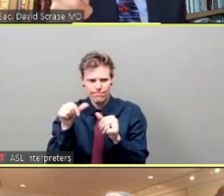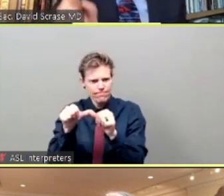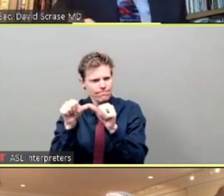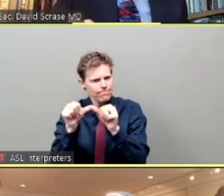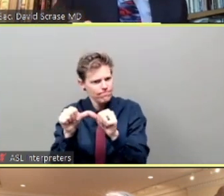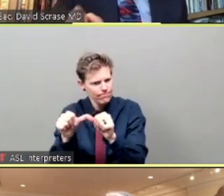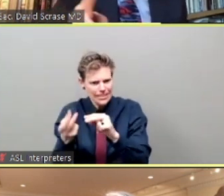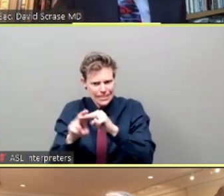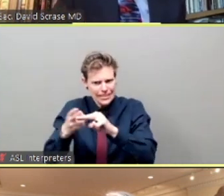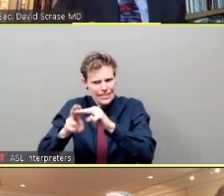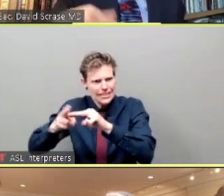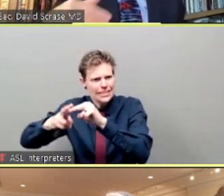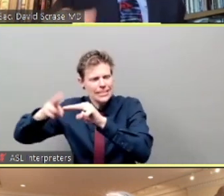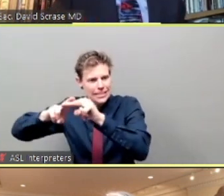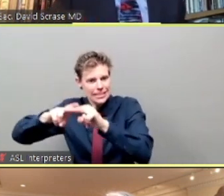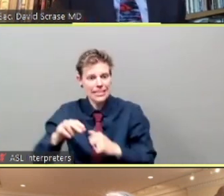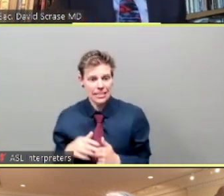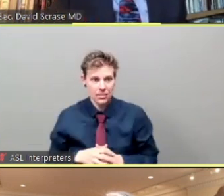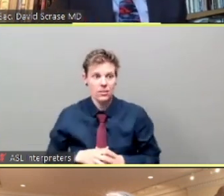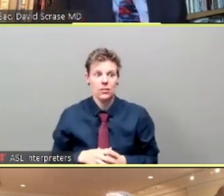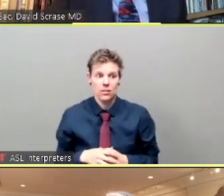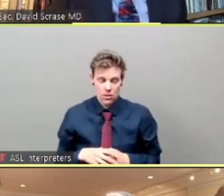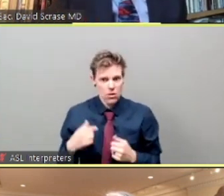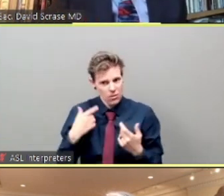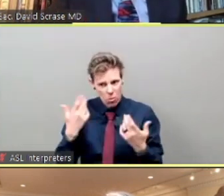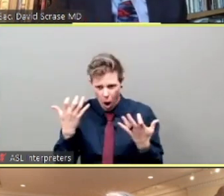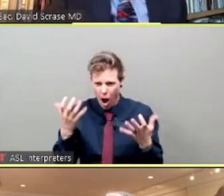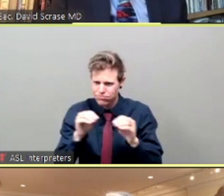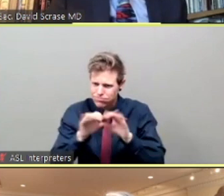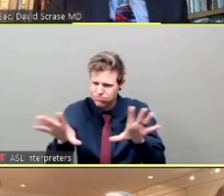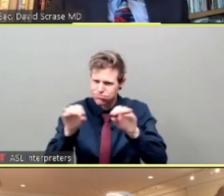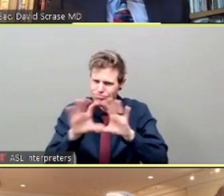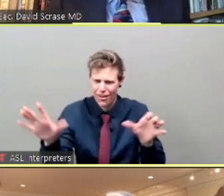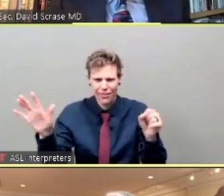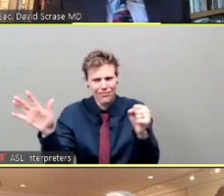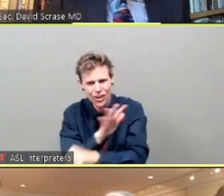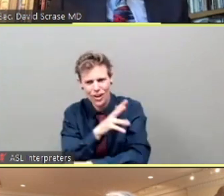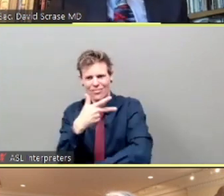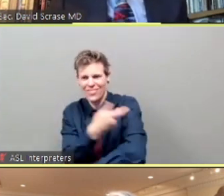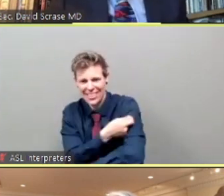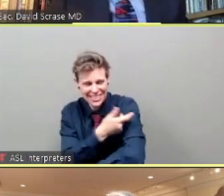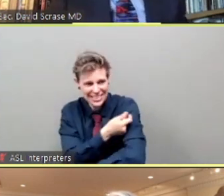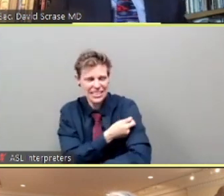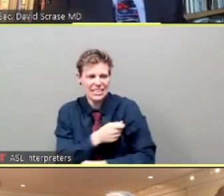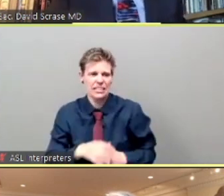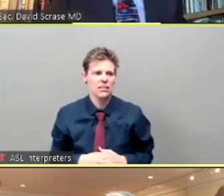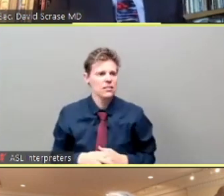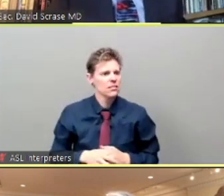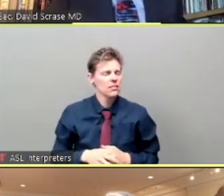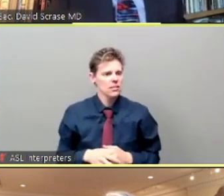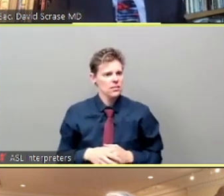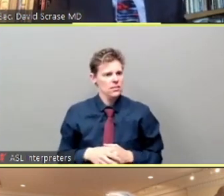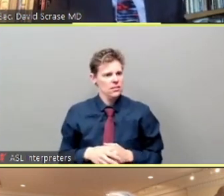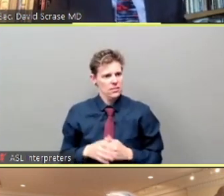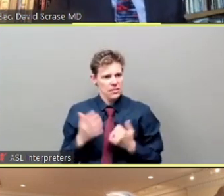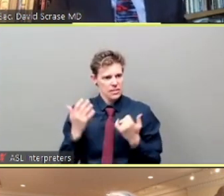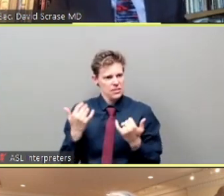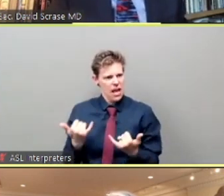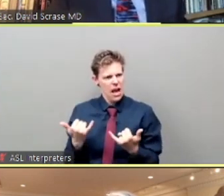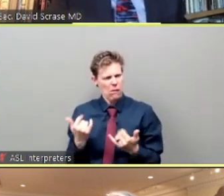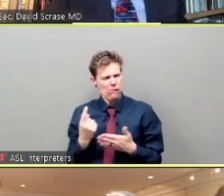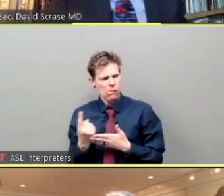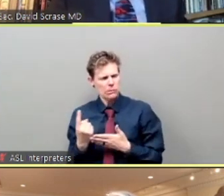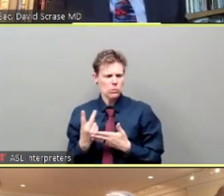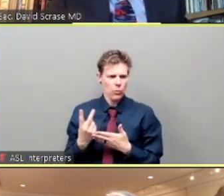fully vaccinated per week this year by, I think it's every week or 2 week period. The dotted